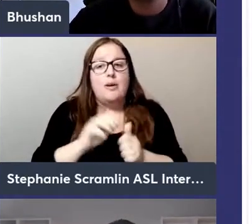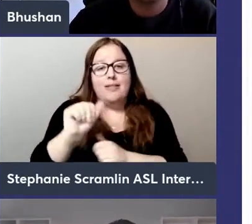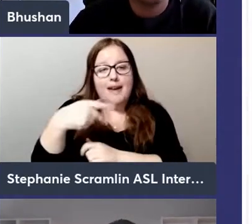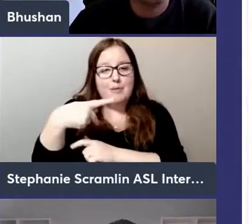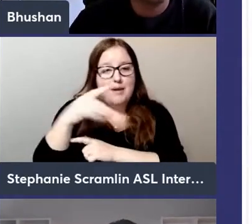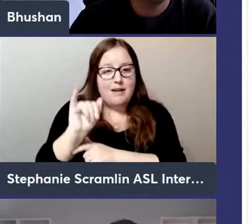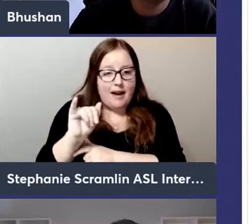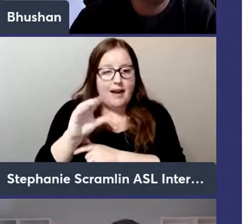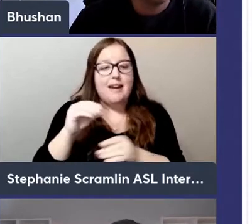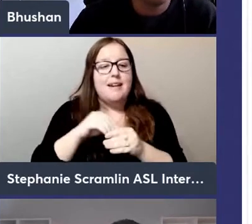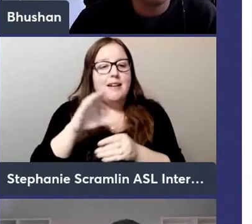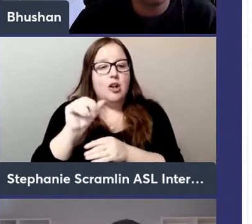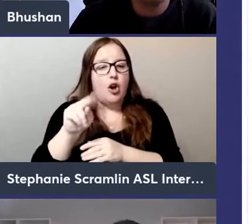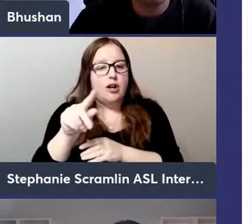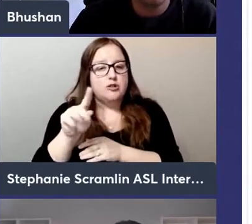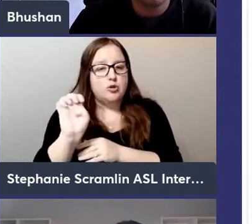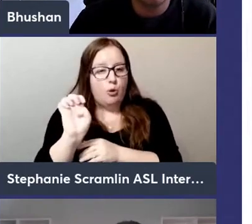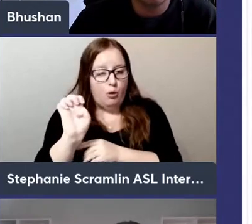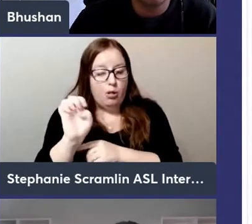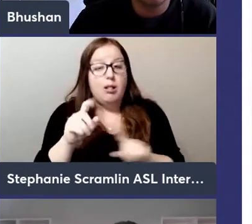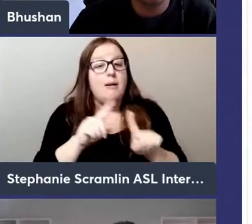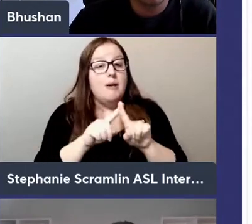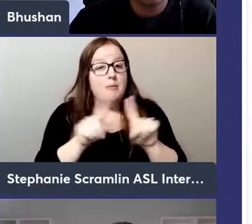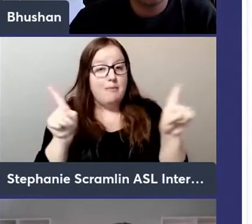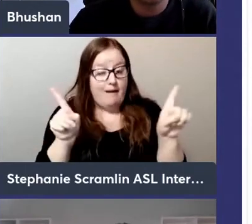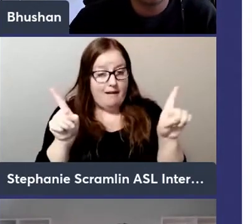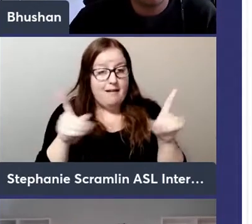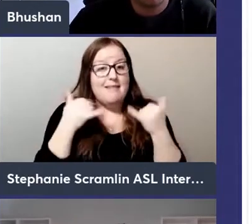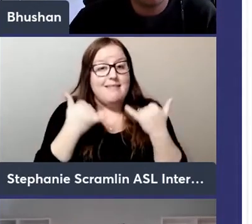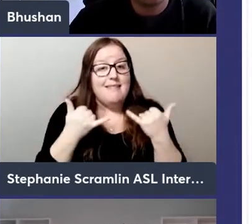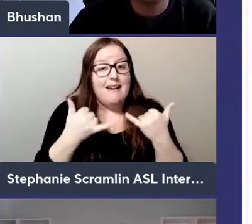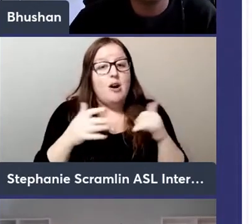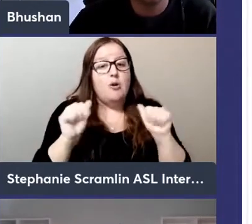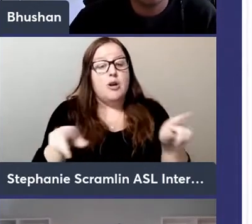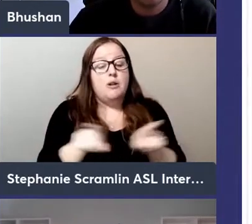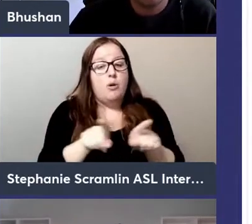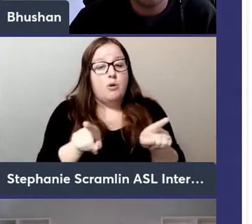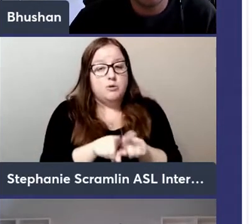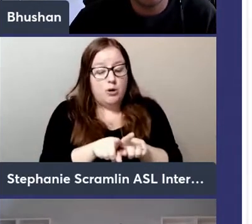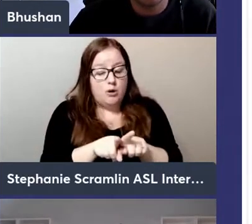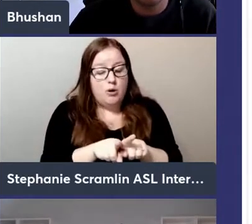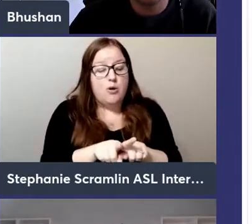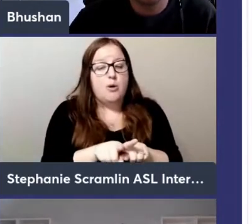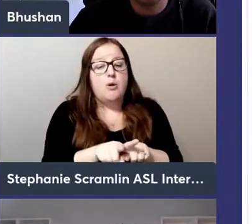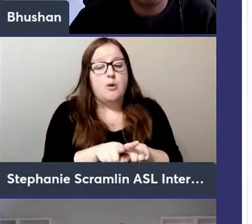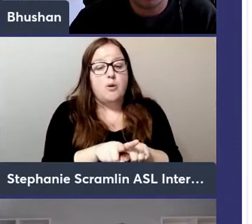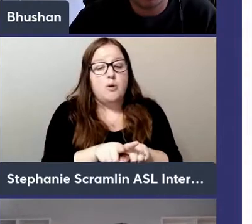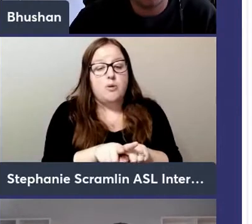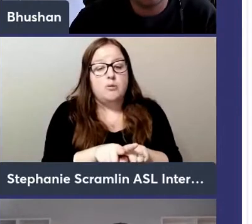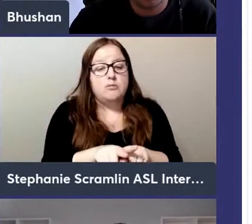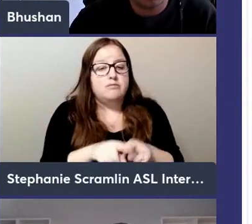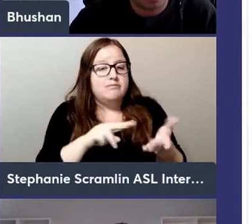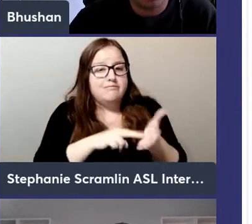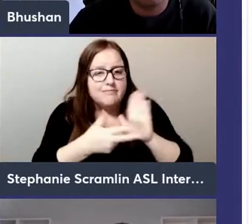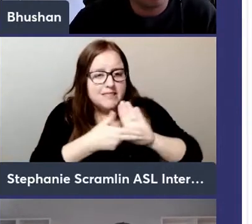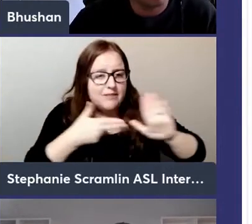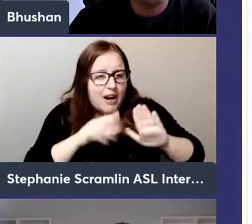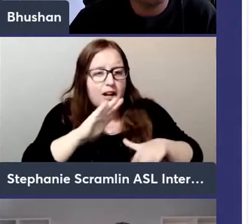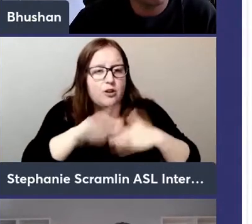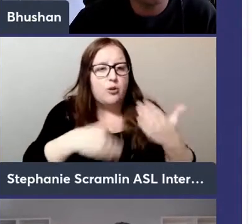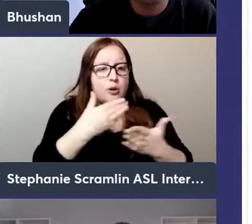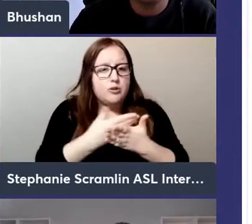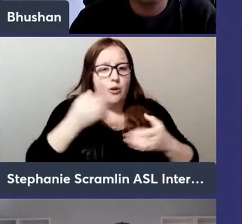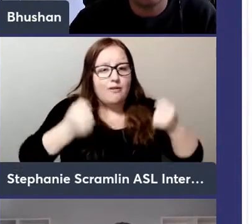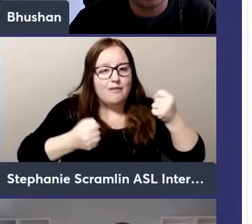and the console. But now you can also define your entire